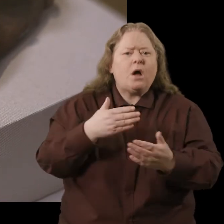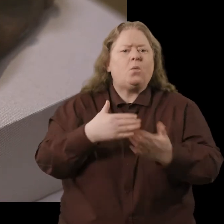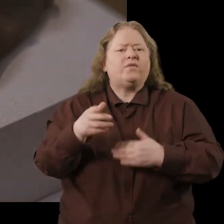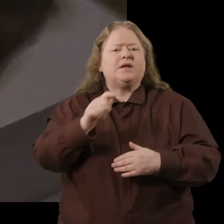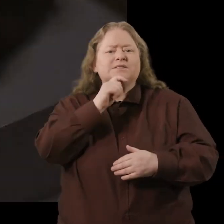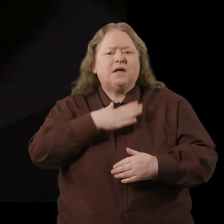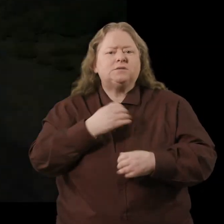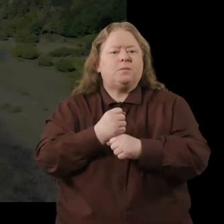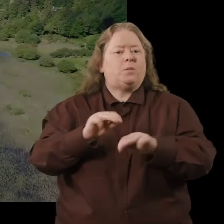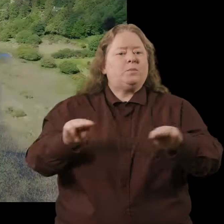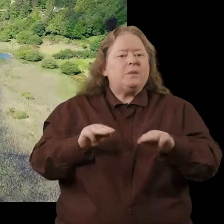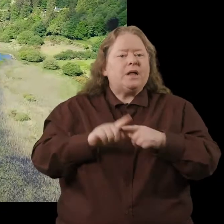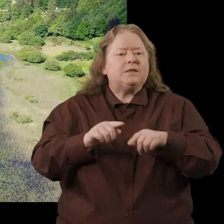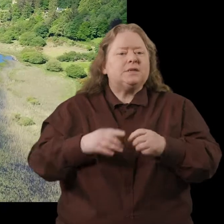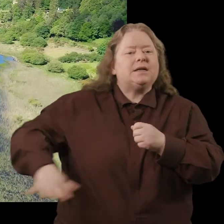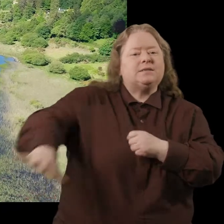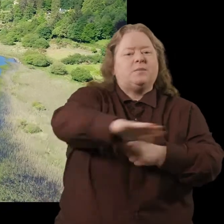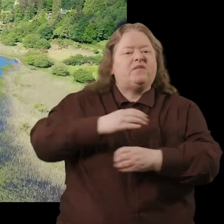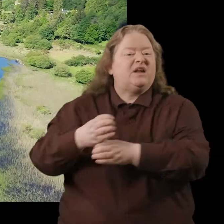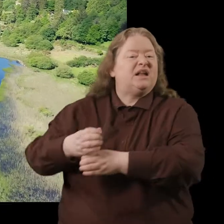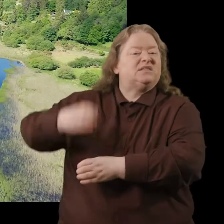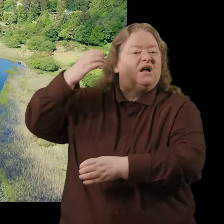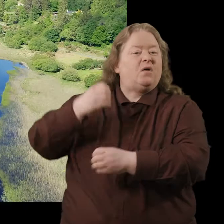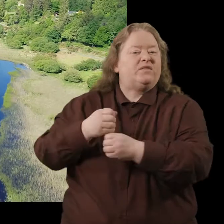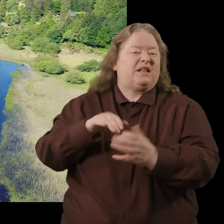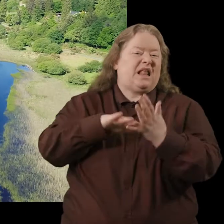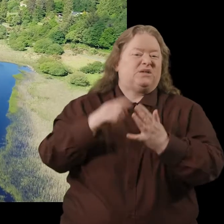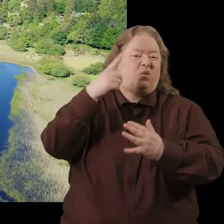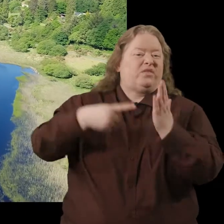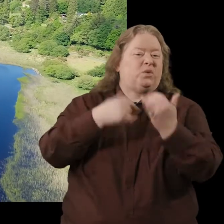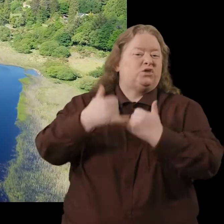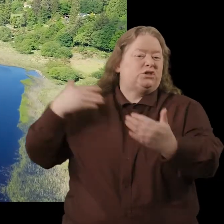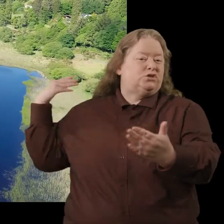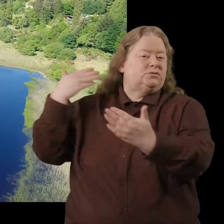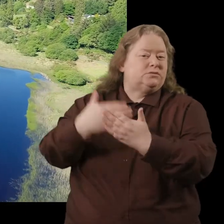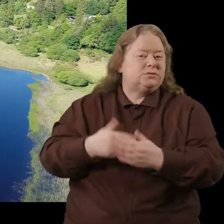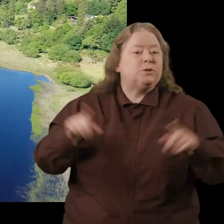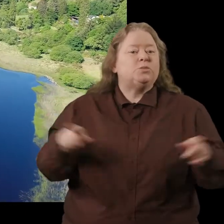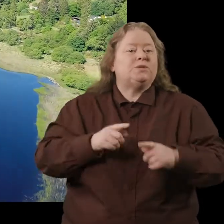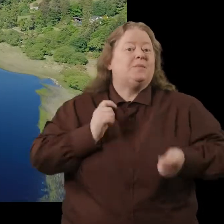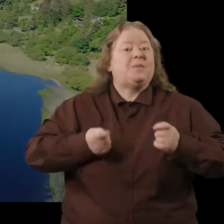us about the people and landscape of Glendalough over the last 1,000 years.